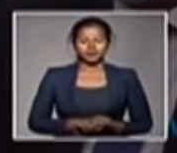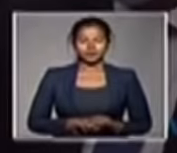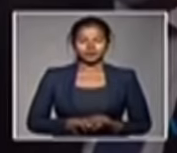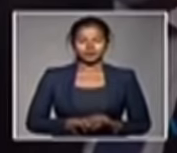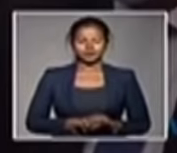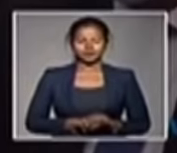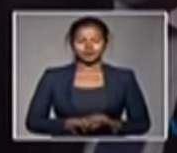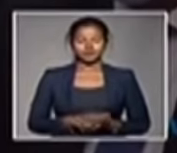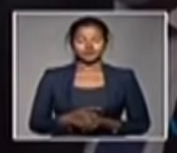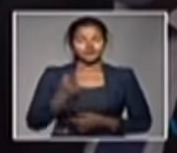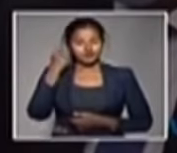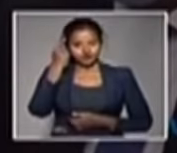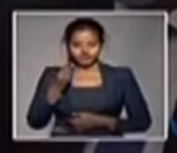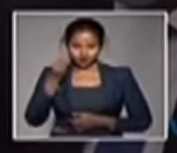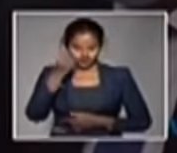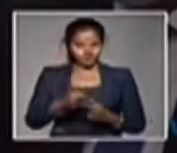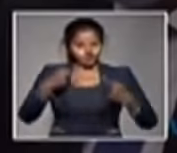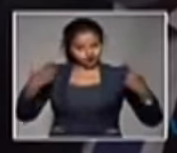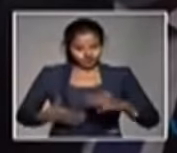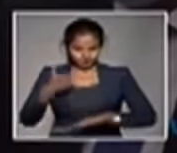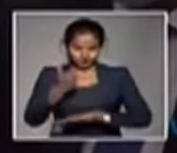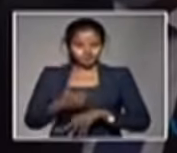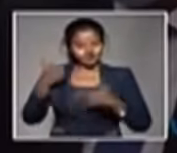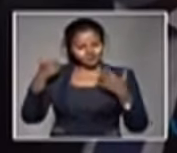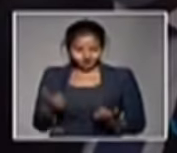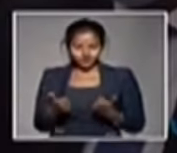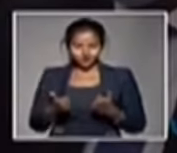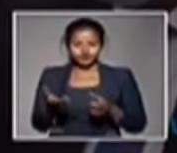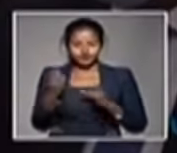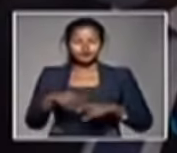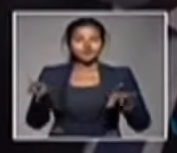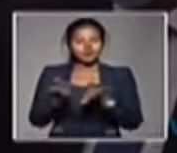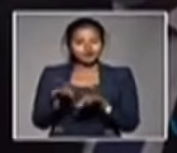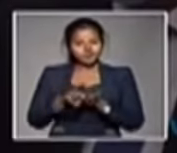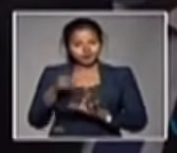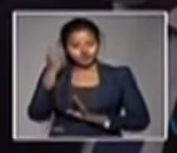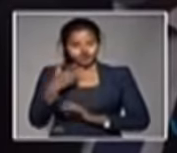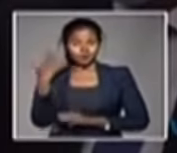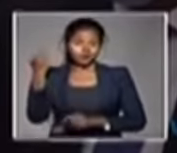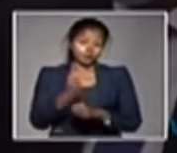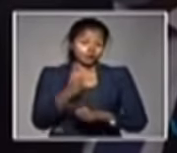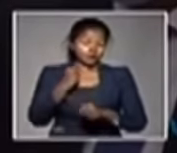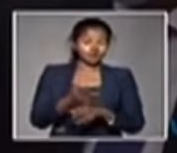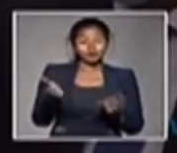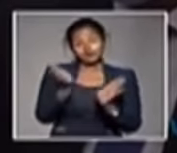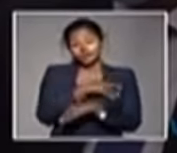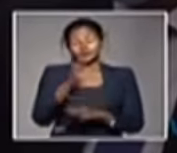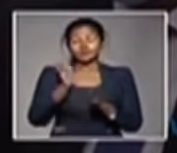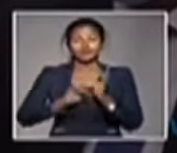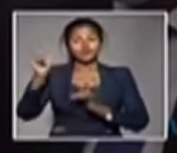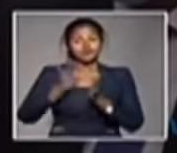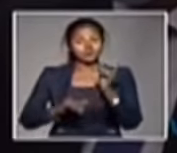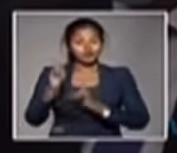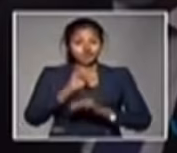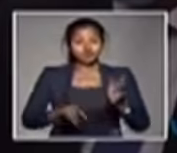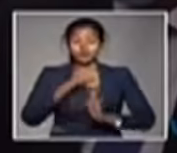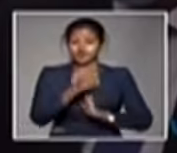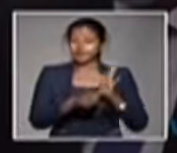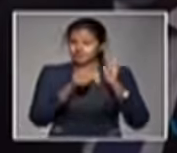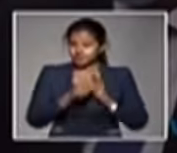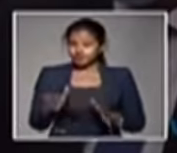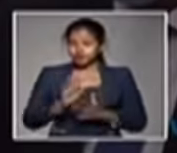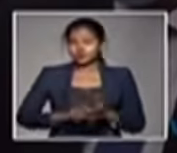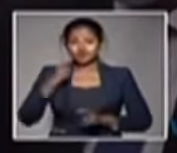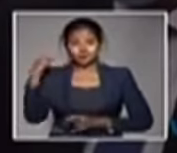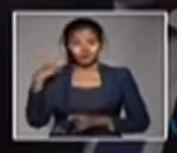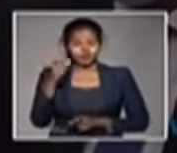The suggestion made by the opposition leader is good. If such remarks were made under your government when the foreign minister at that time betrayed the country by punishing